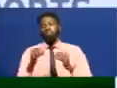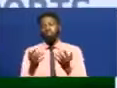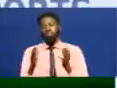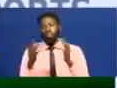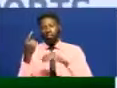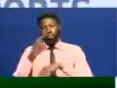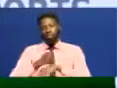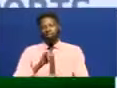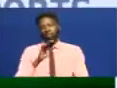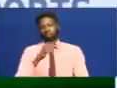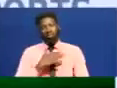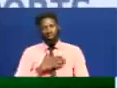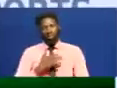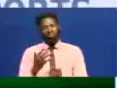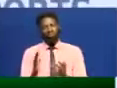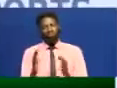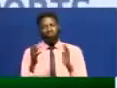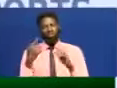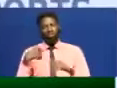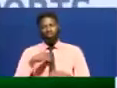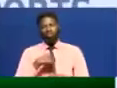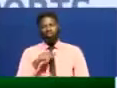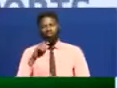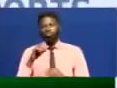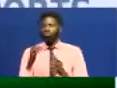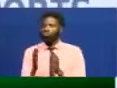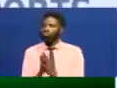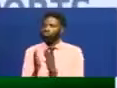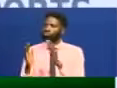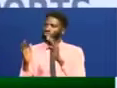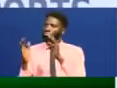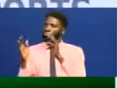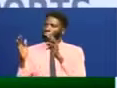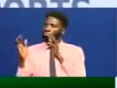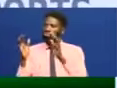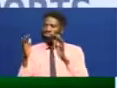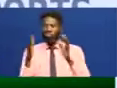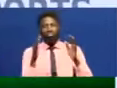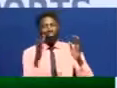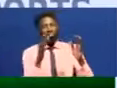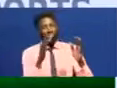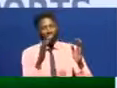you rise, please, and let us give a hand of applause to this incredible team,